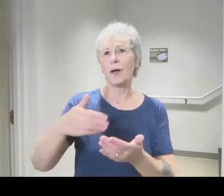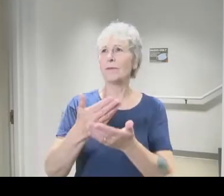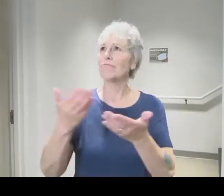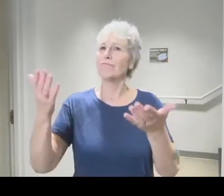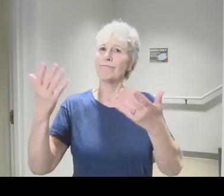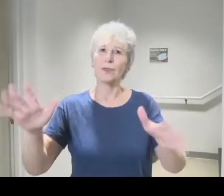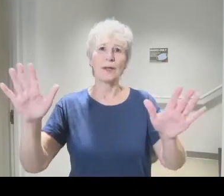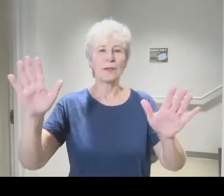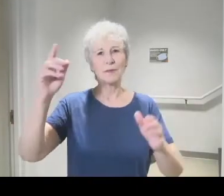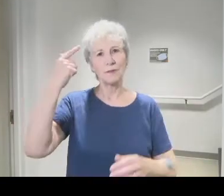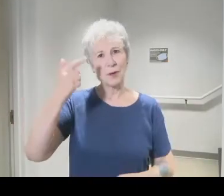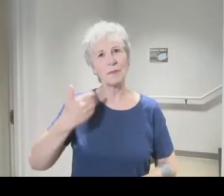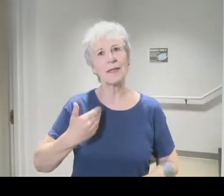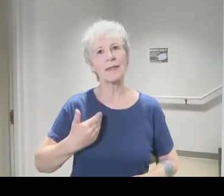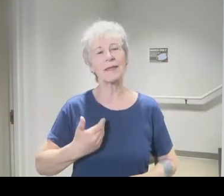You've done for me.